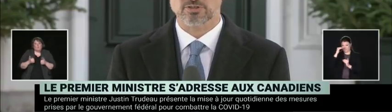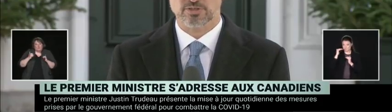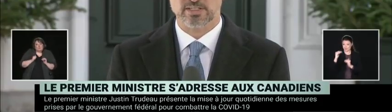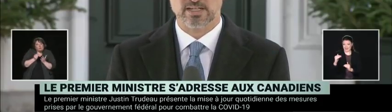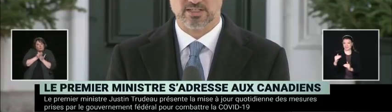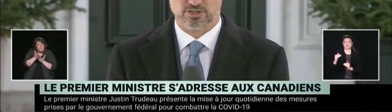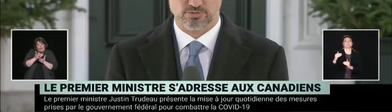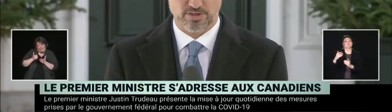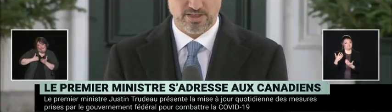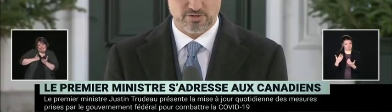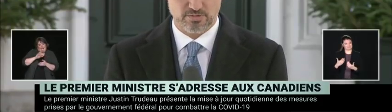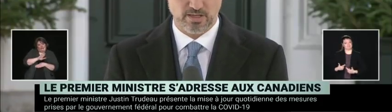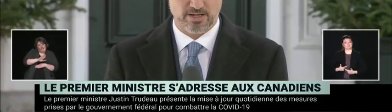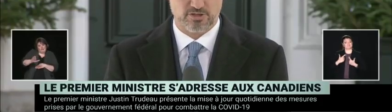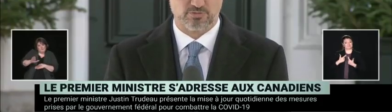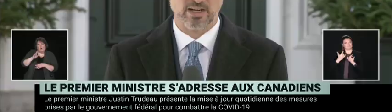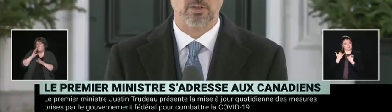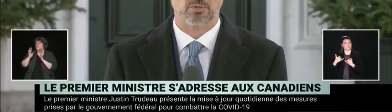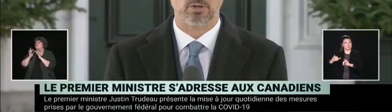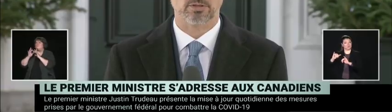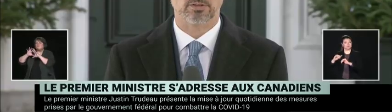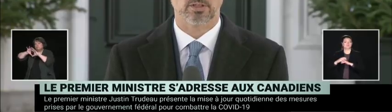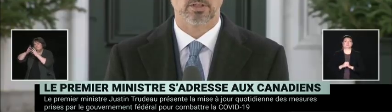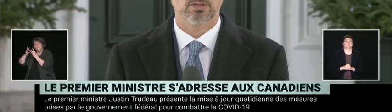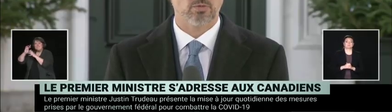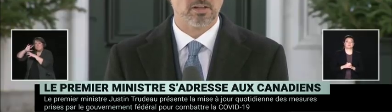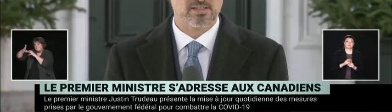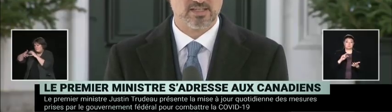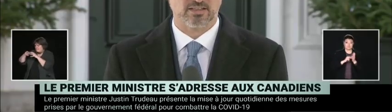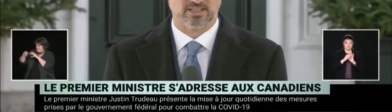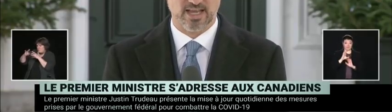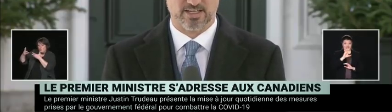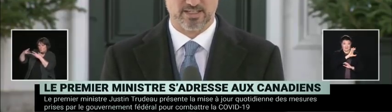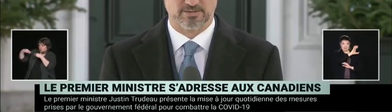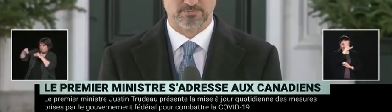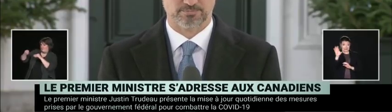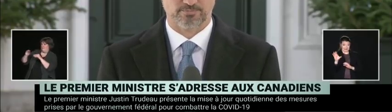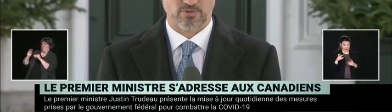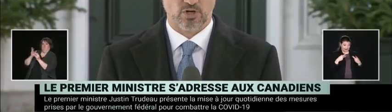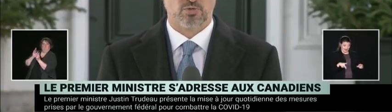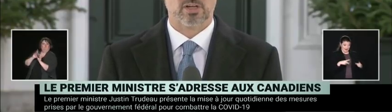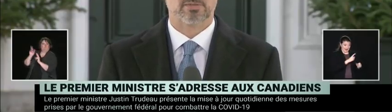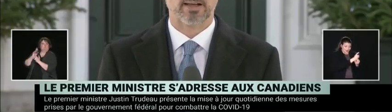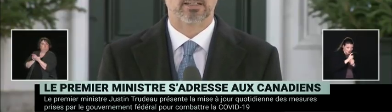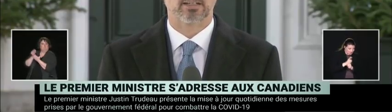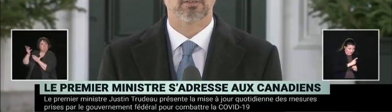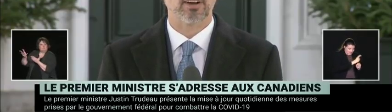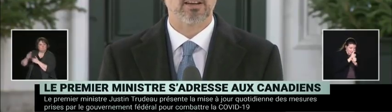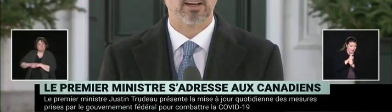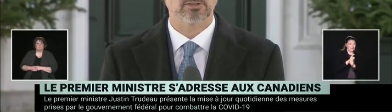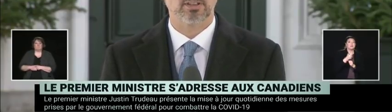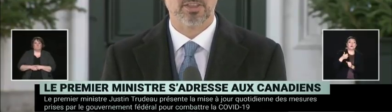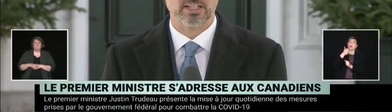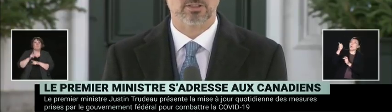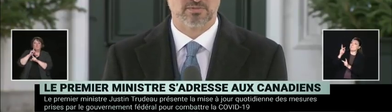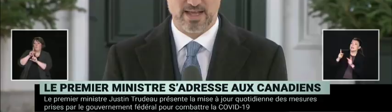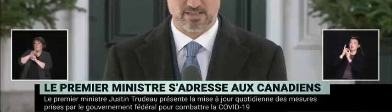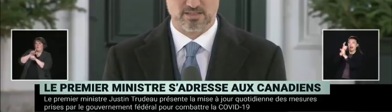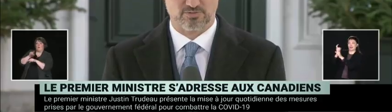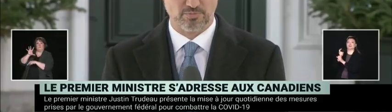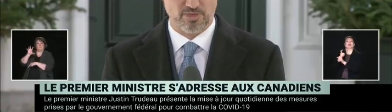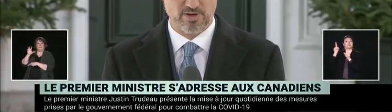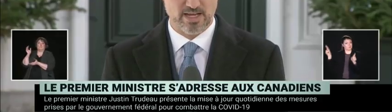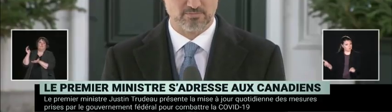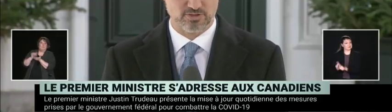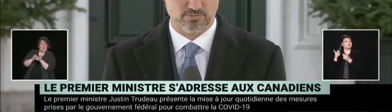we're also in touch with other suppliers around the world who want to sell to Canada. We're expecting 500,000